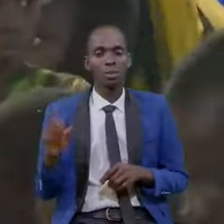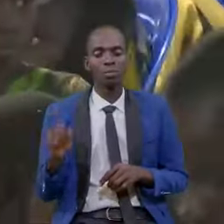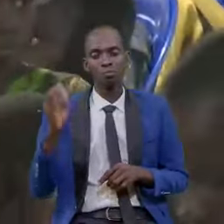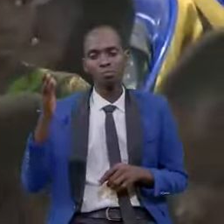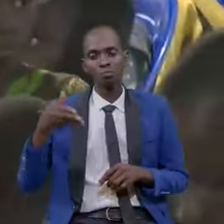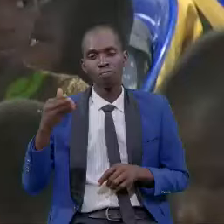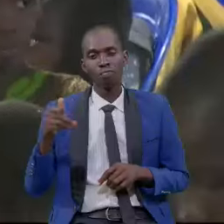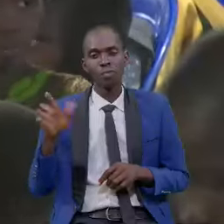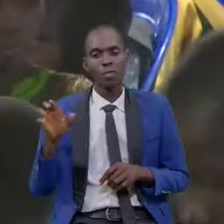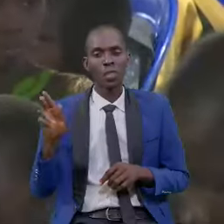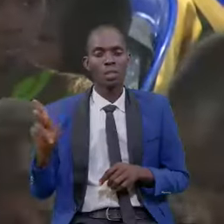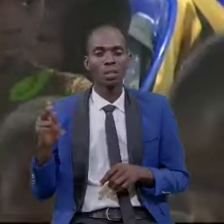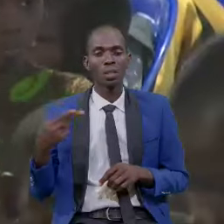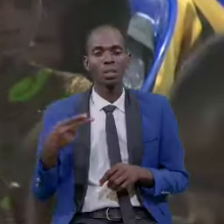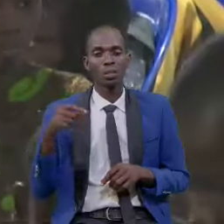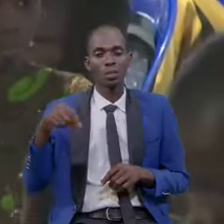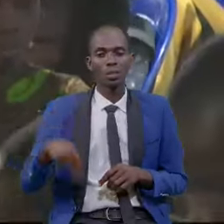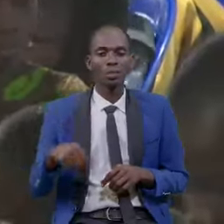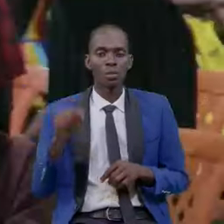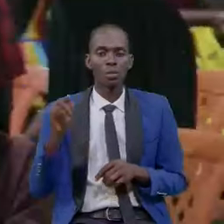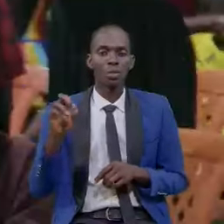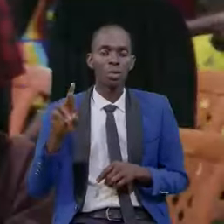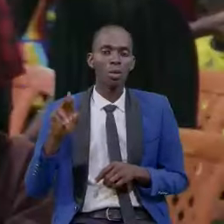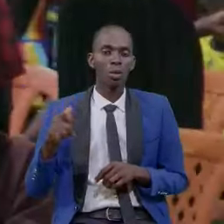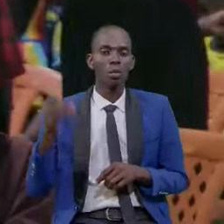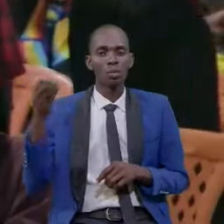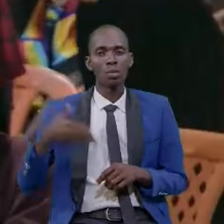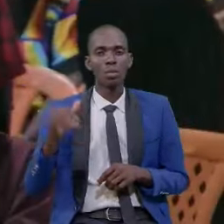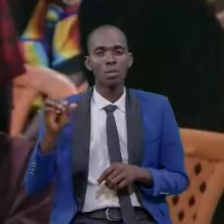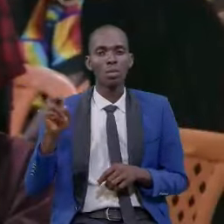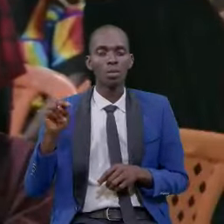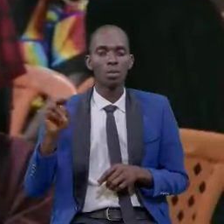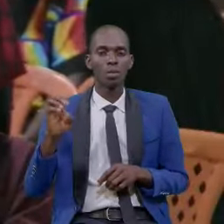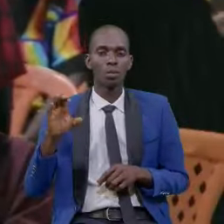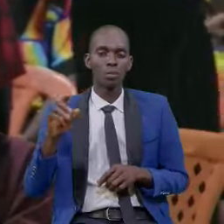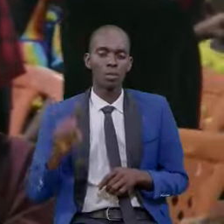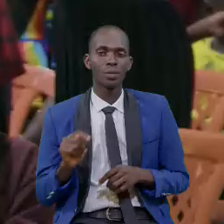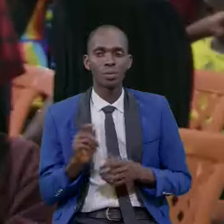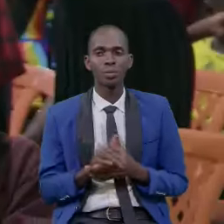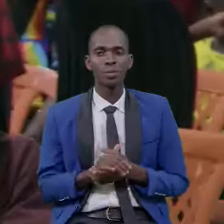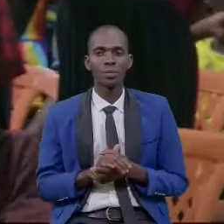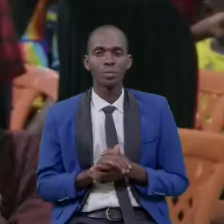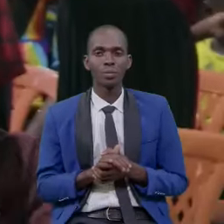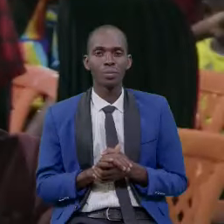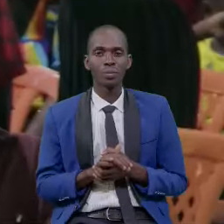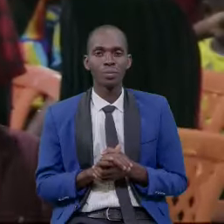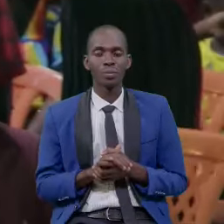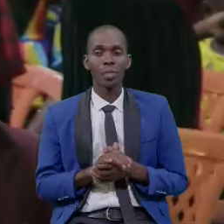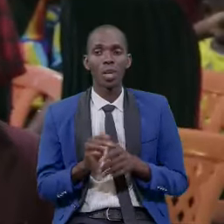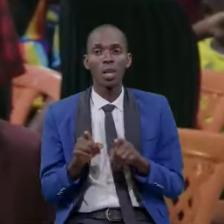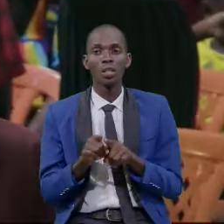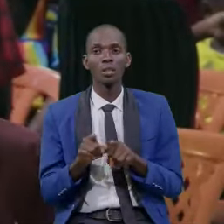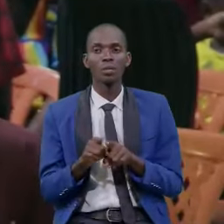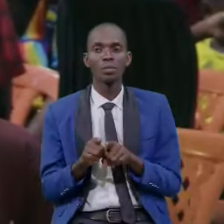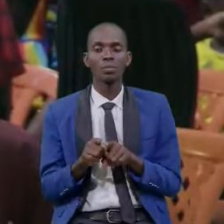can assist you further in your new work with Christ. Also,